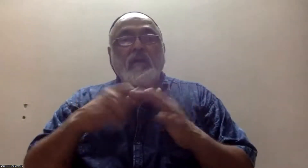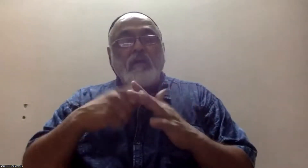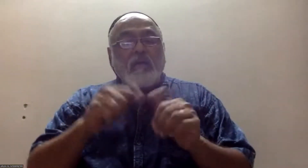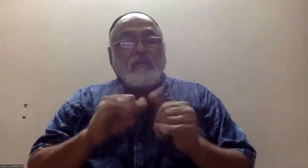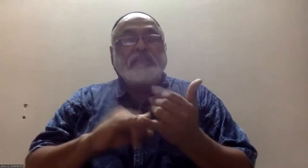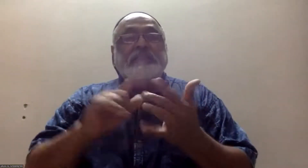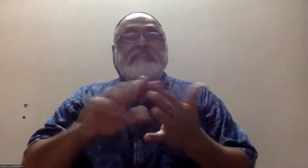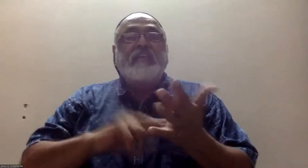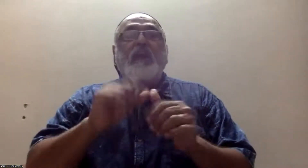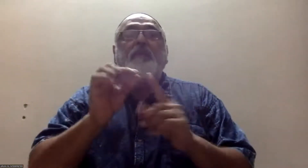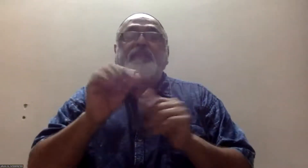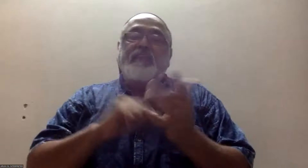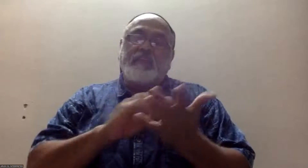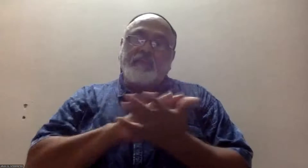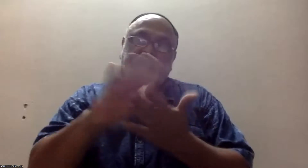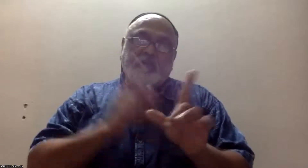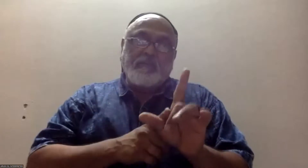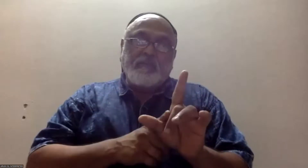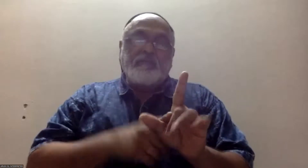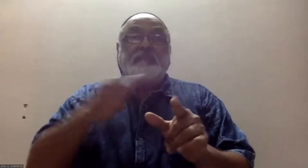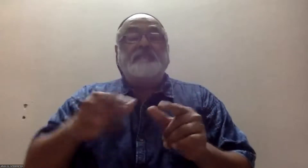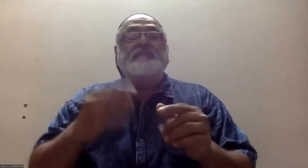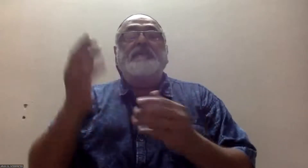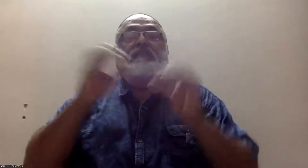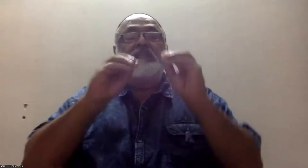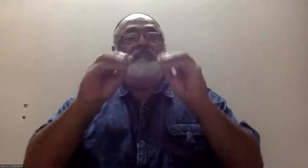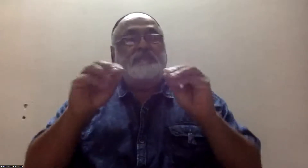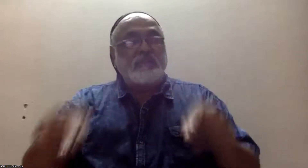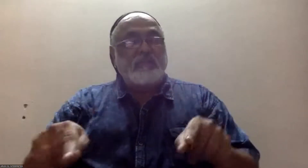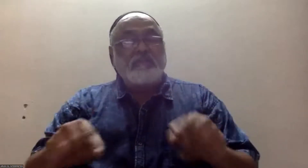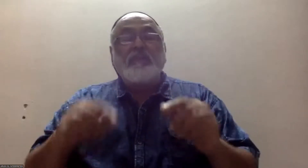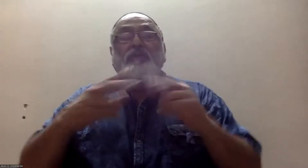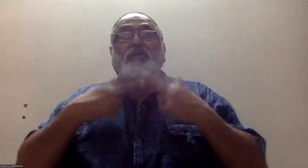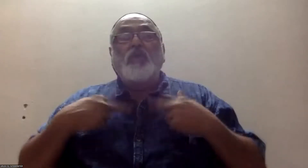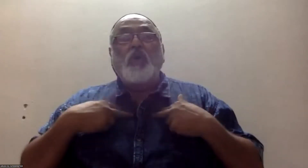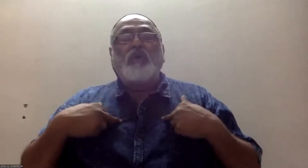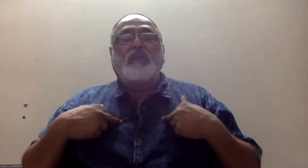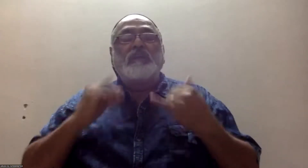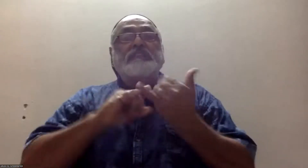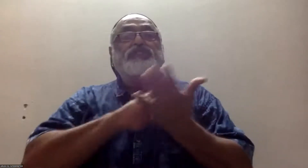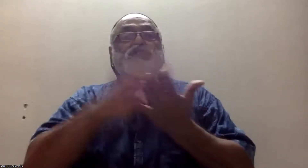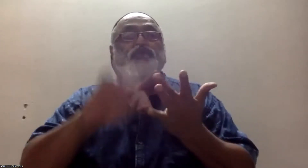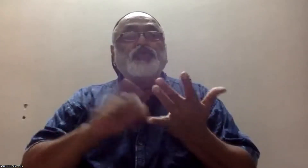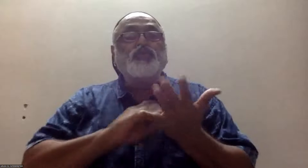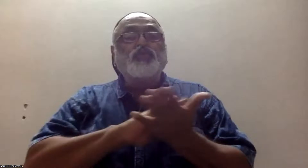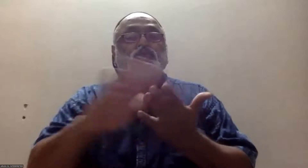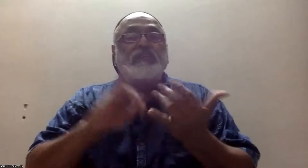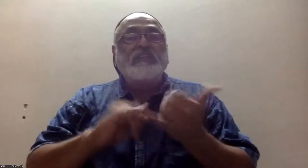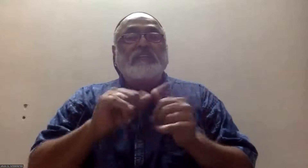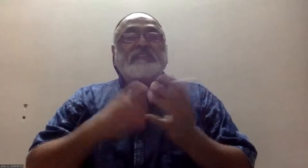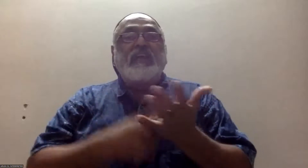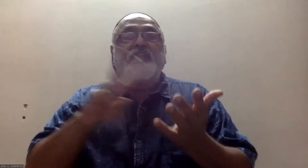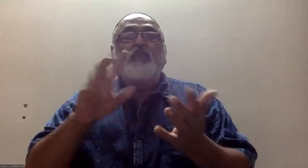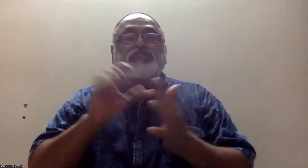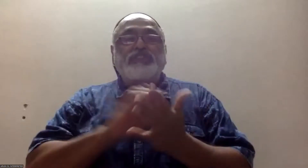lawyer by profession. She has been actively associated with Shishu Saroti for the past 12